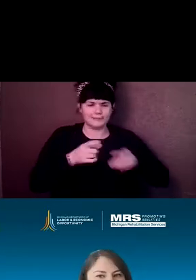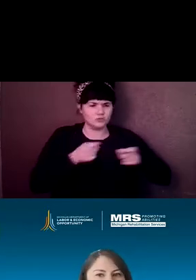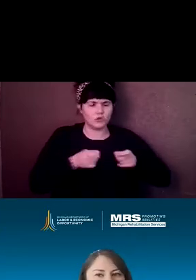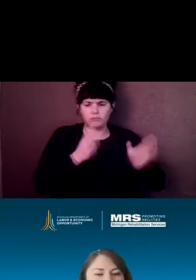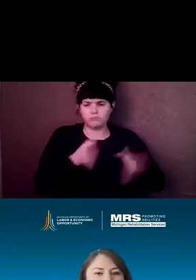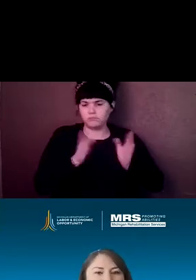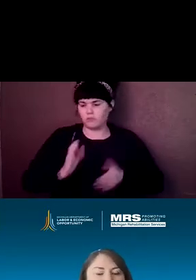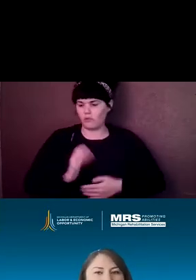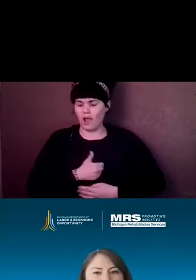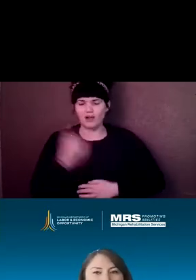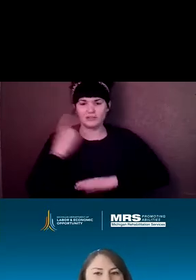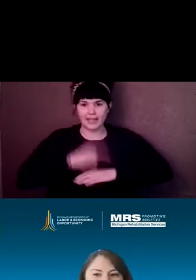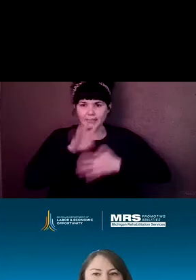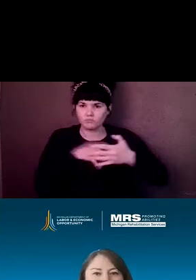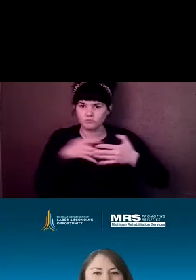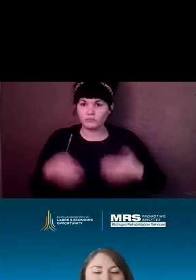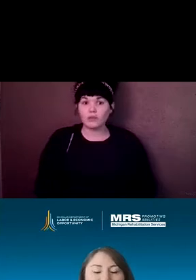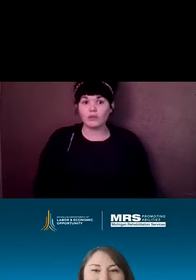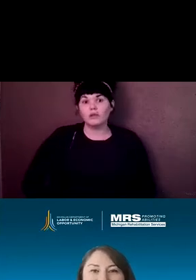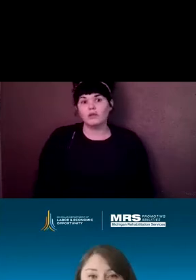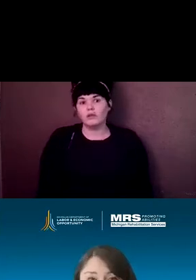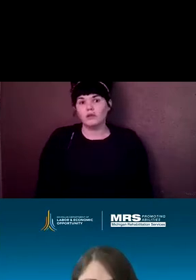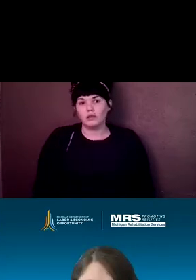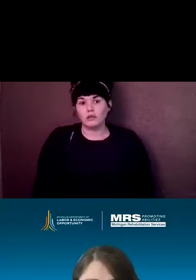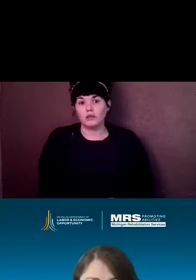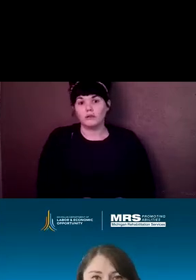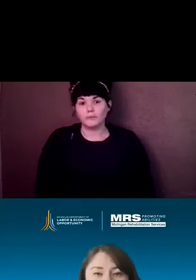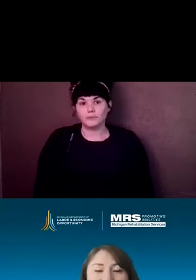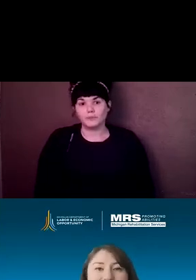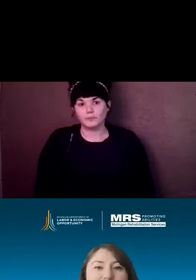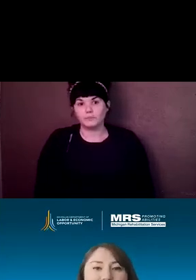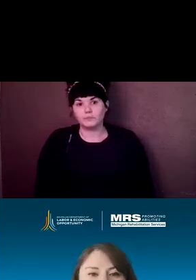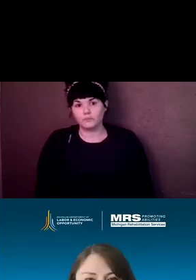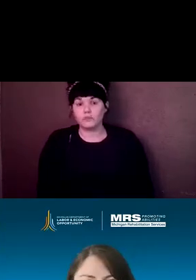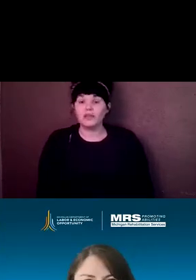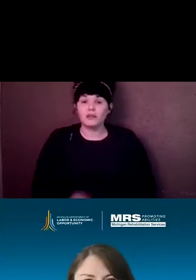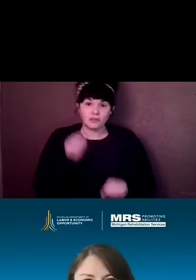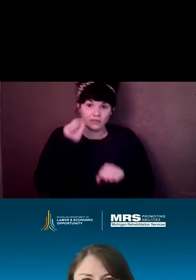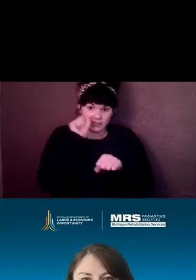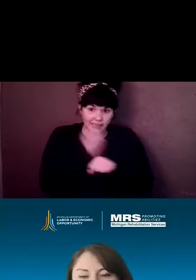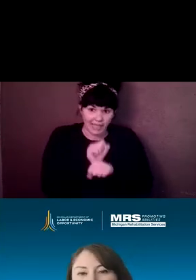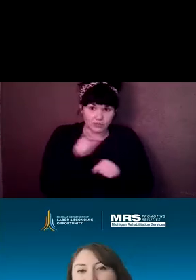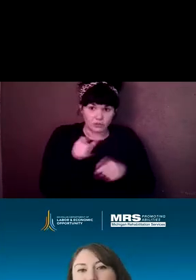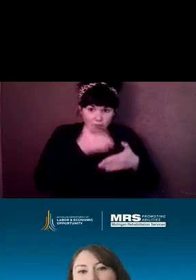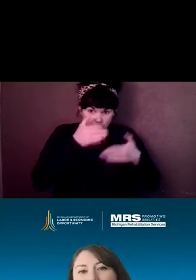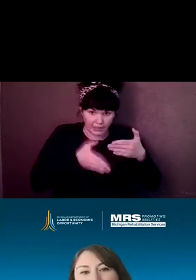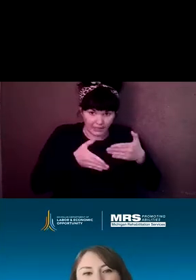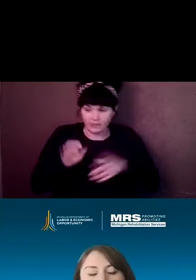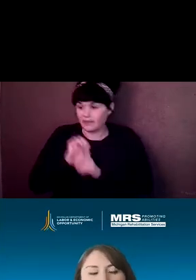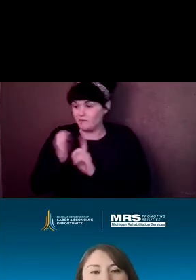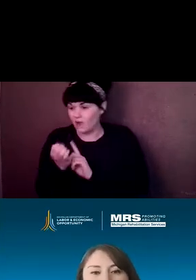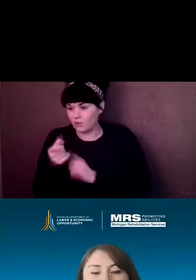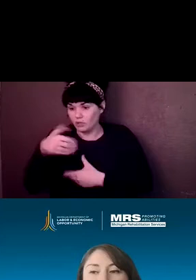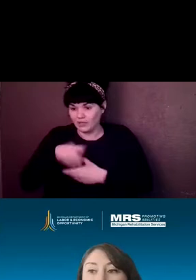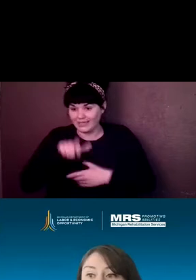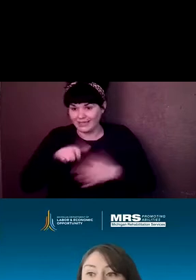its best, there needs to be a match of the tasks that you complete to the environment that you're in. So on the screen,